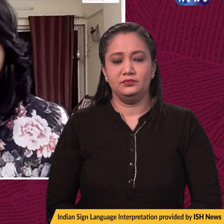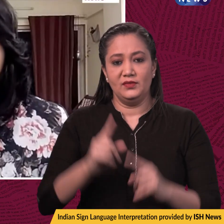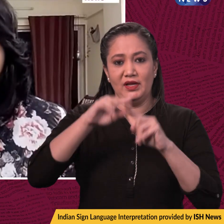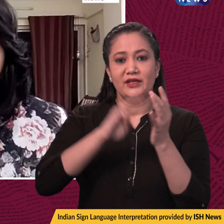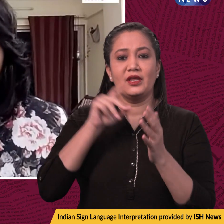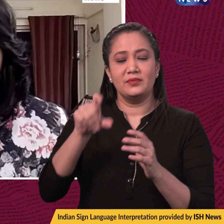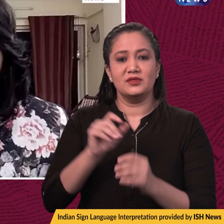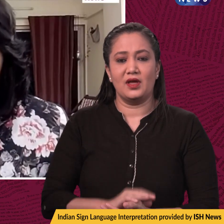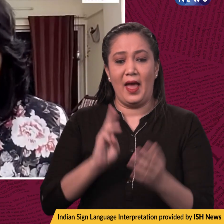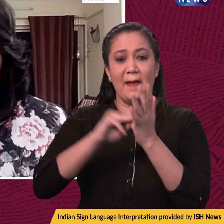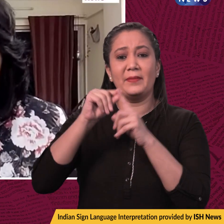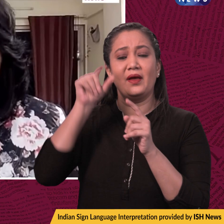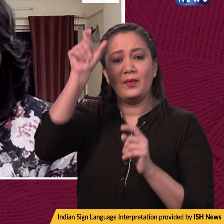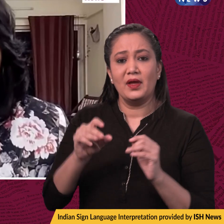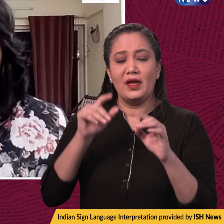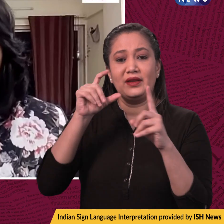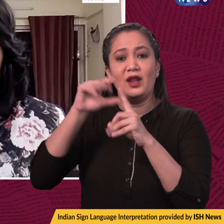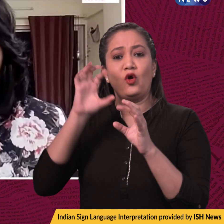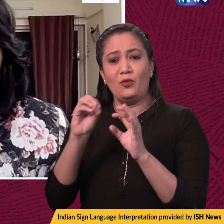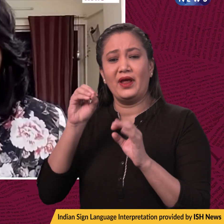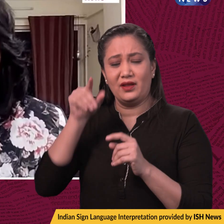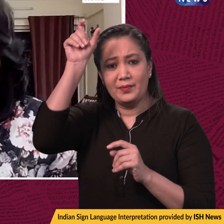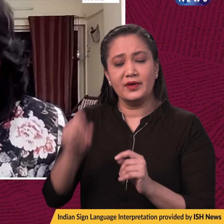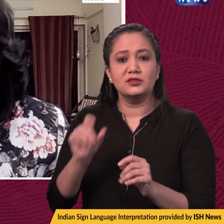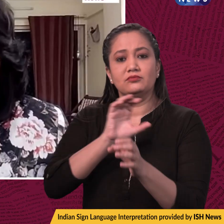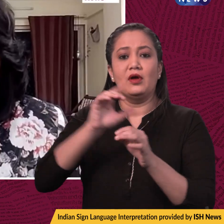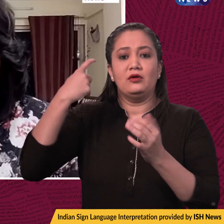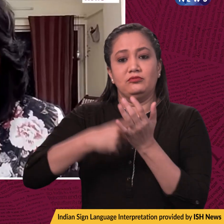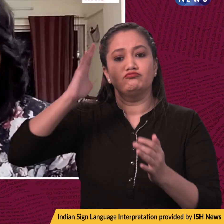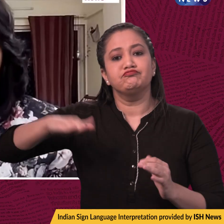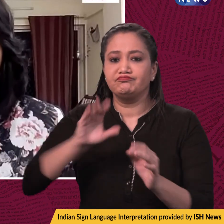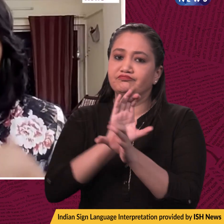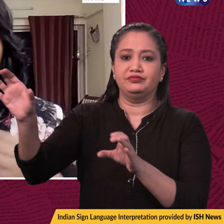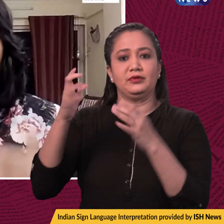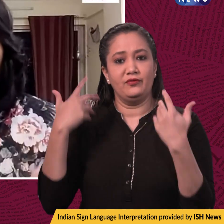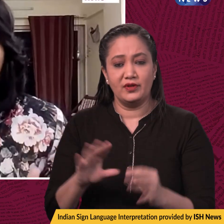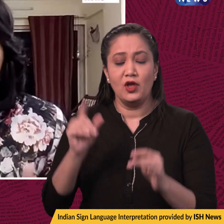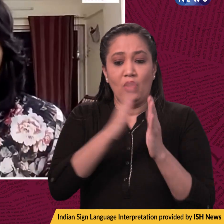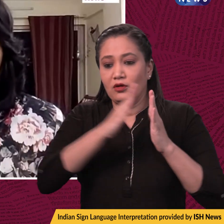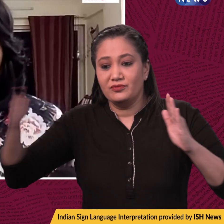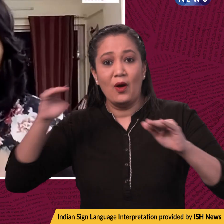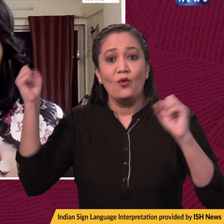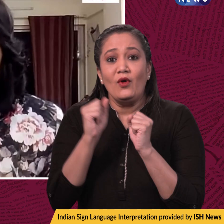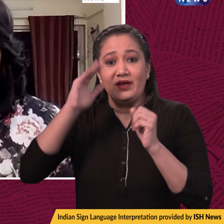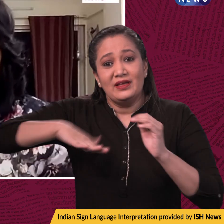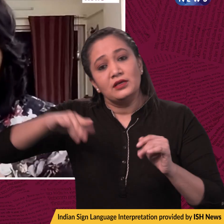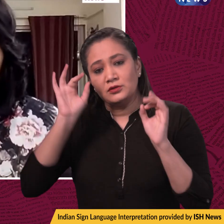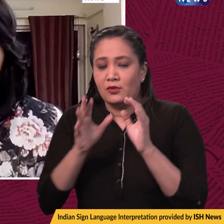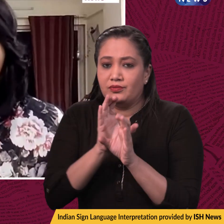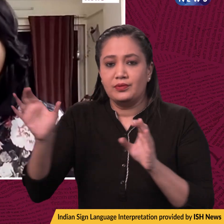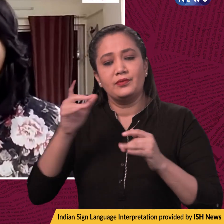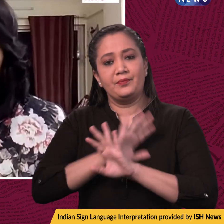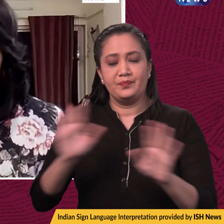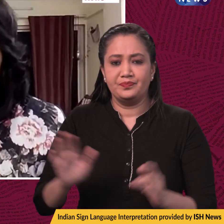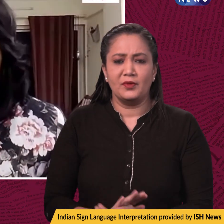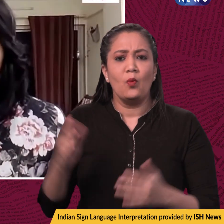Meanwhile, TMC MP Derek O'Brien was suspended today from the Rajya Sabha for the remaining part of the current session for what they're